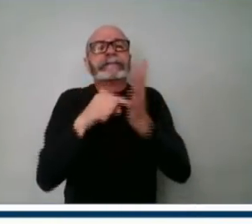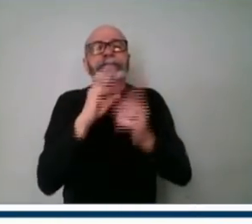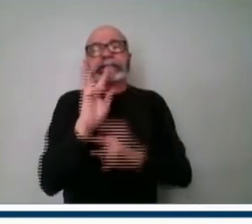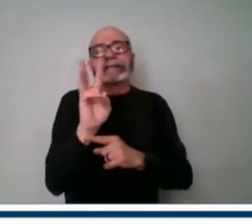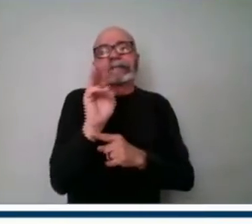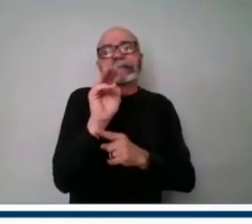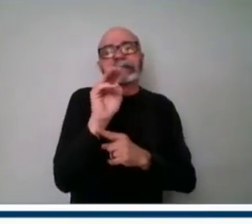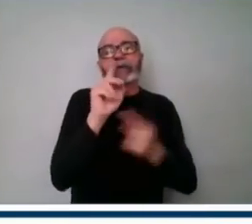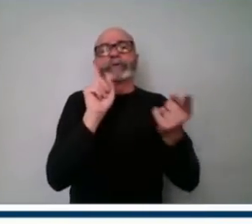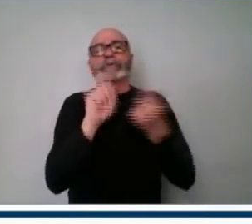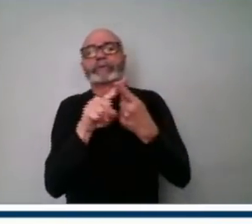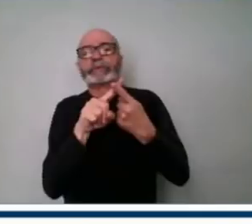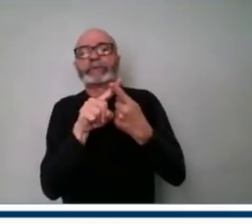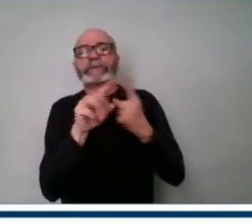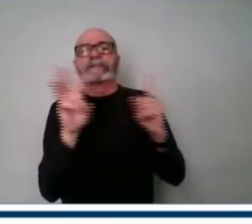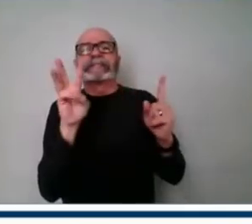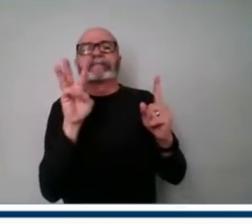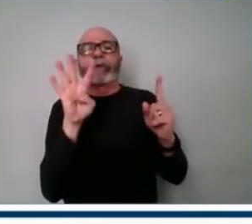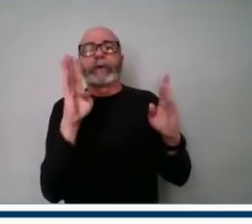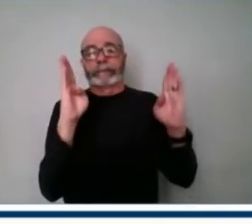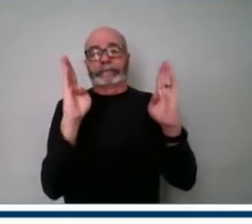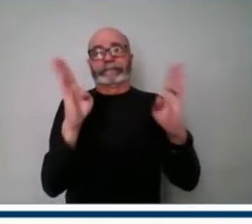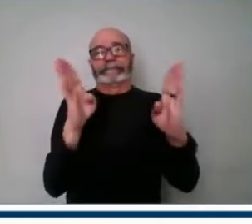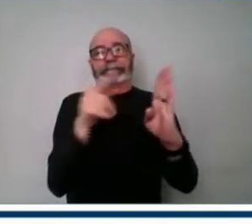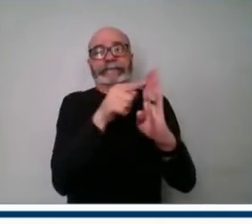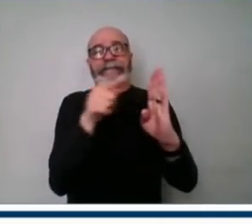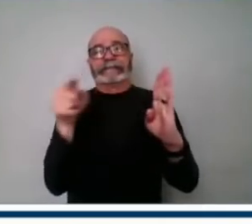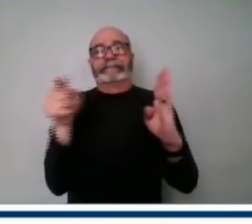today. Some of these clinics start